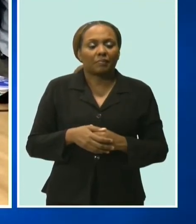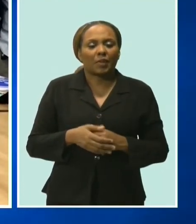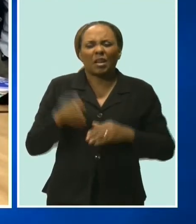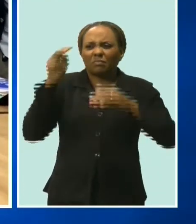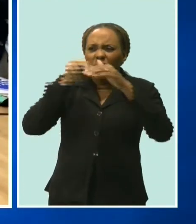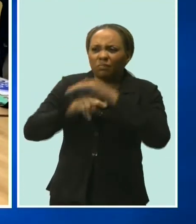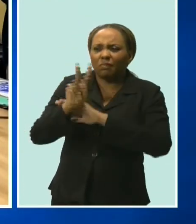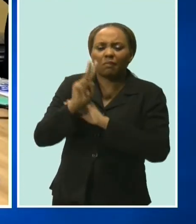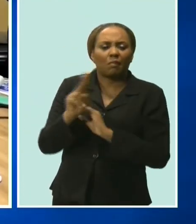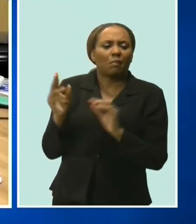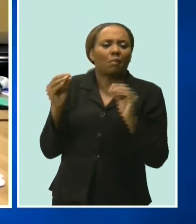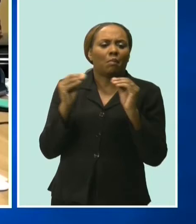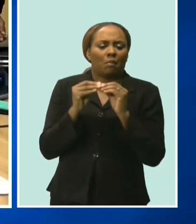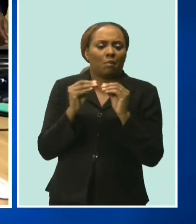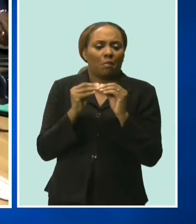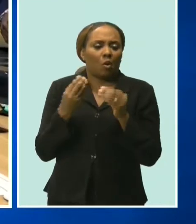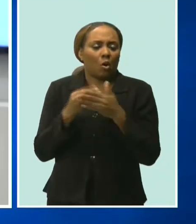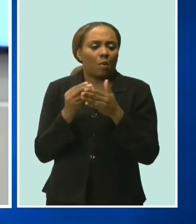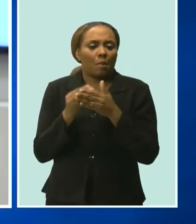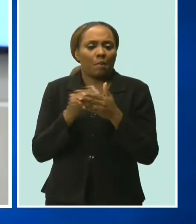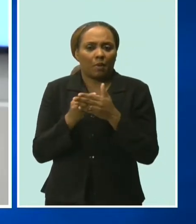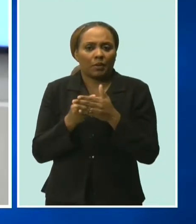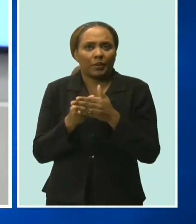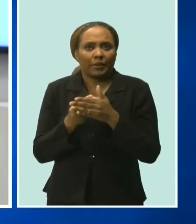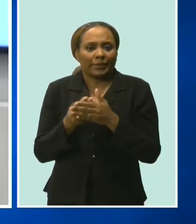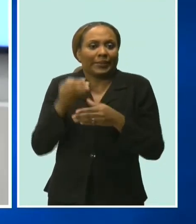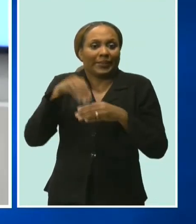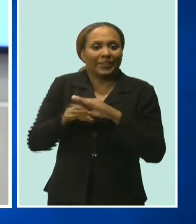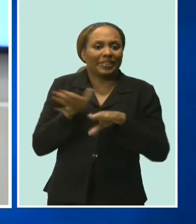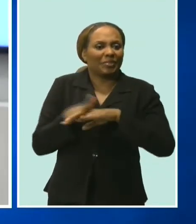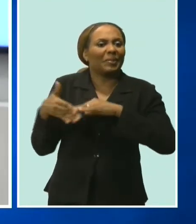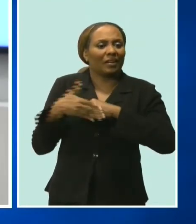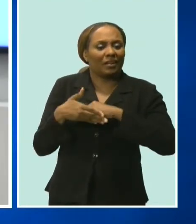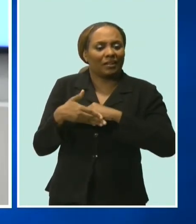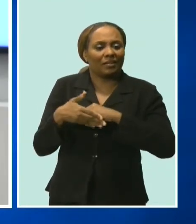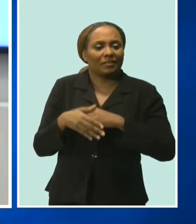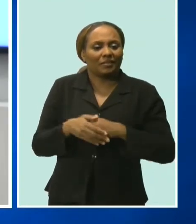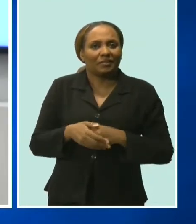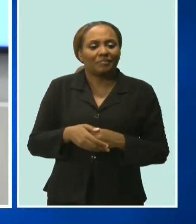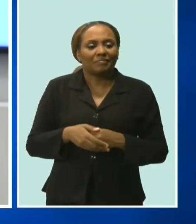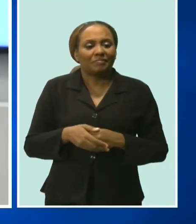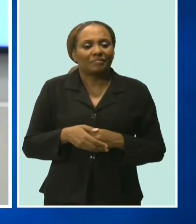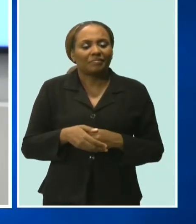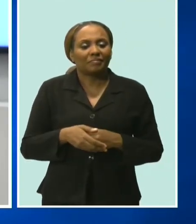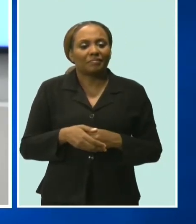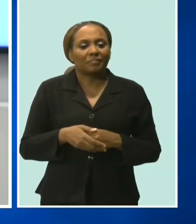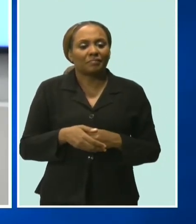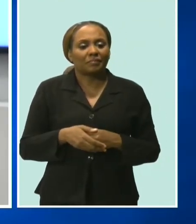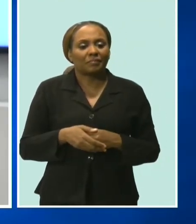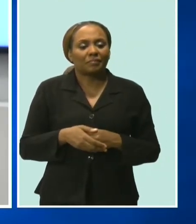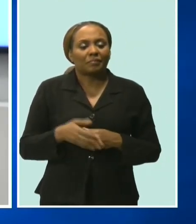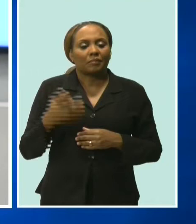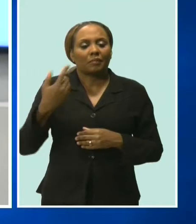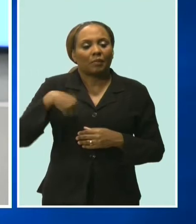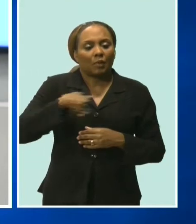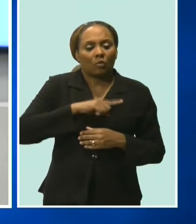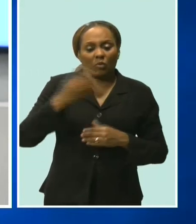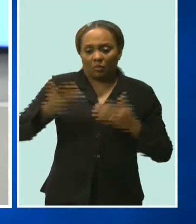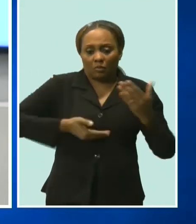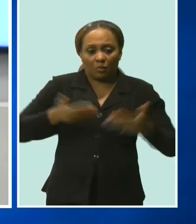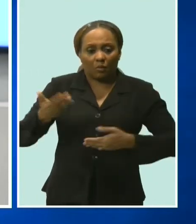more inflow of foreign exchange. We have welcomed just a little